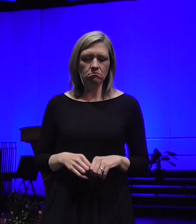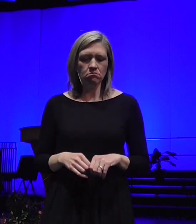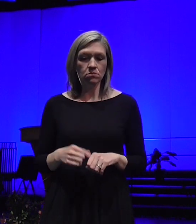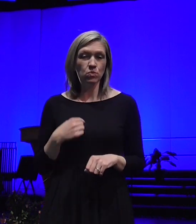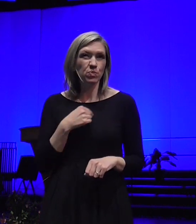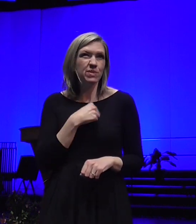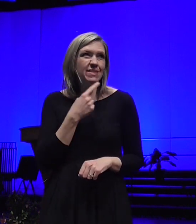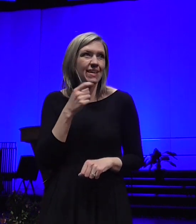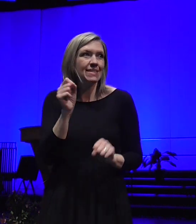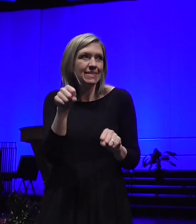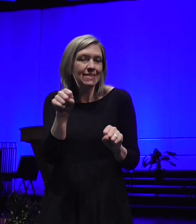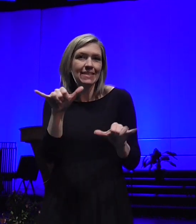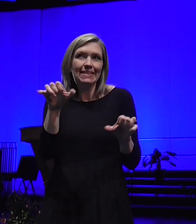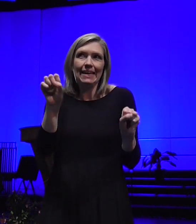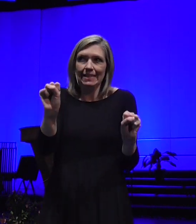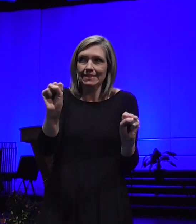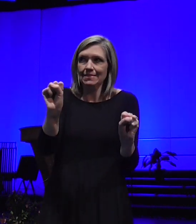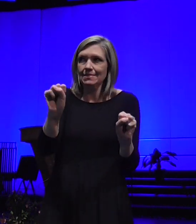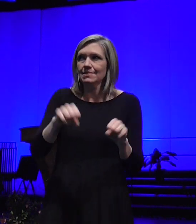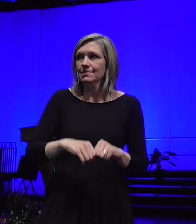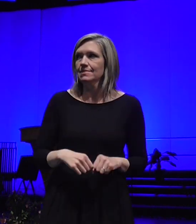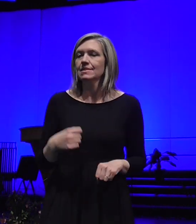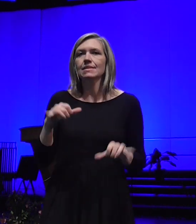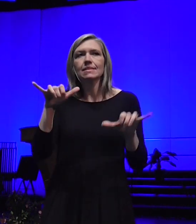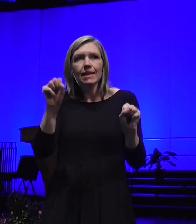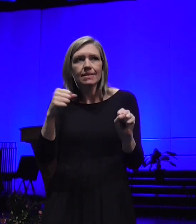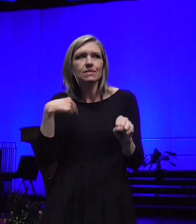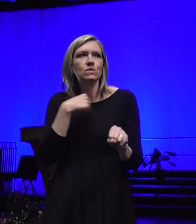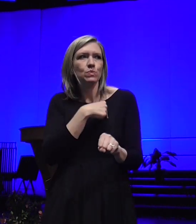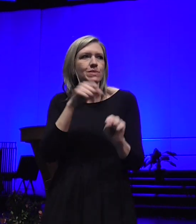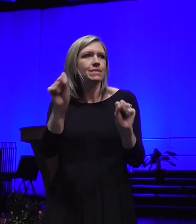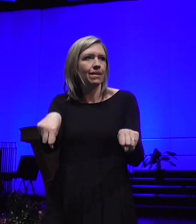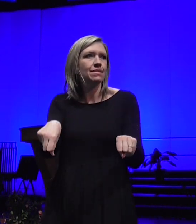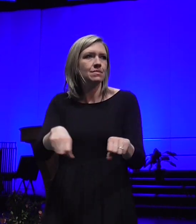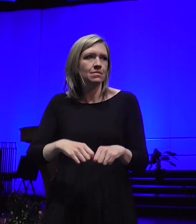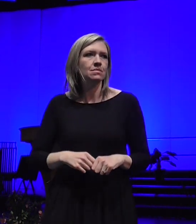And we say, yes, we can. Yes, we can.